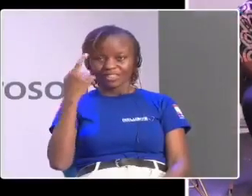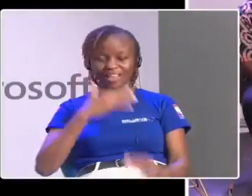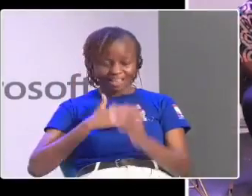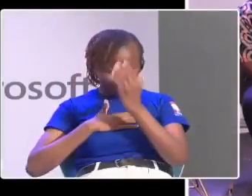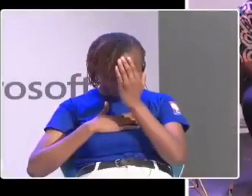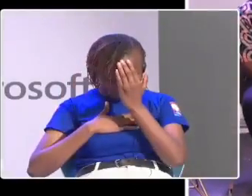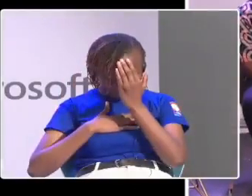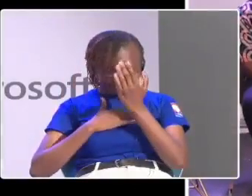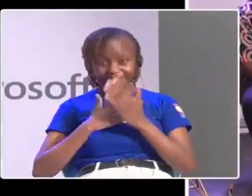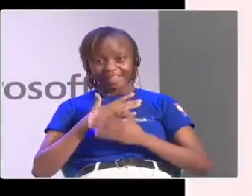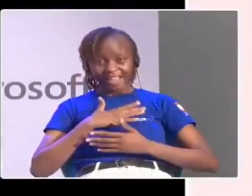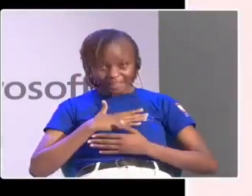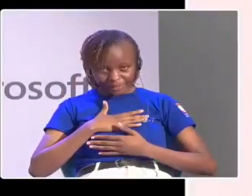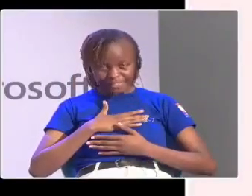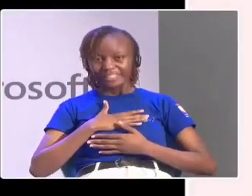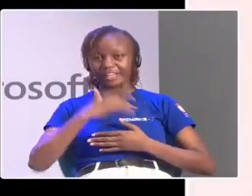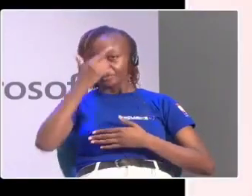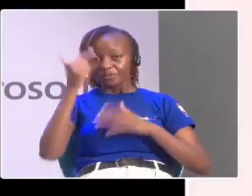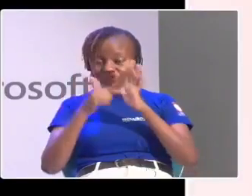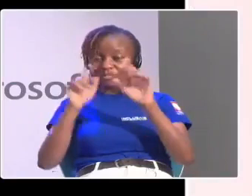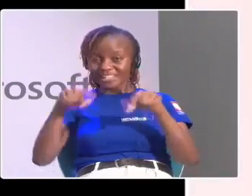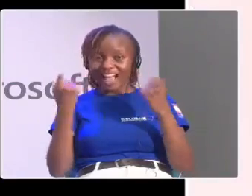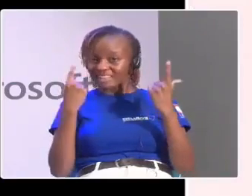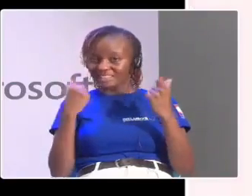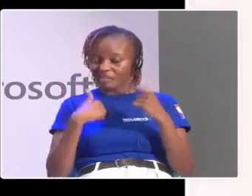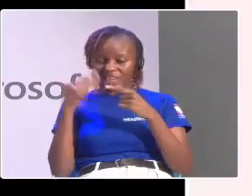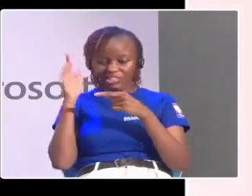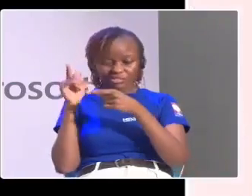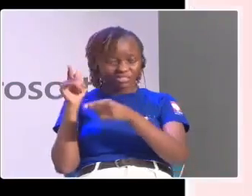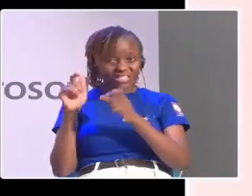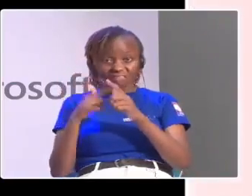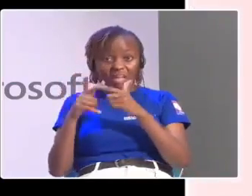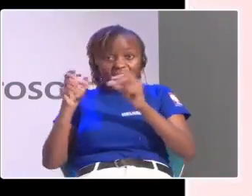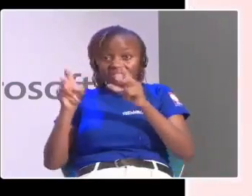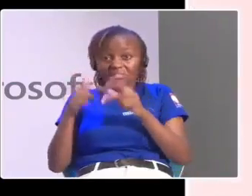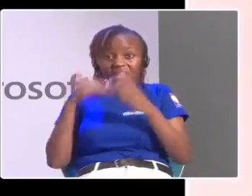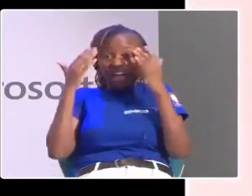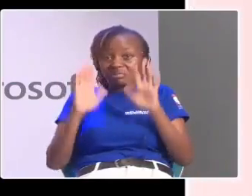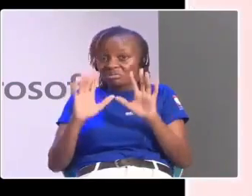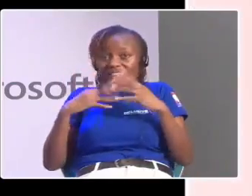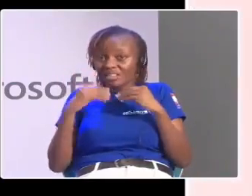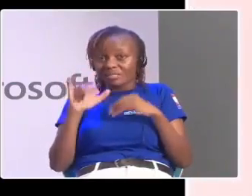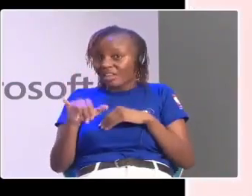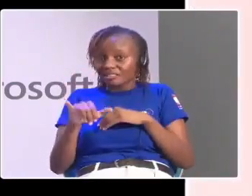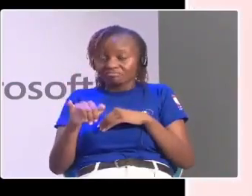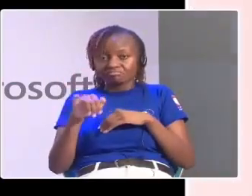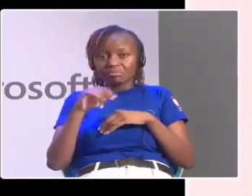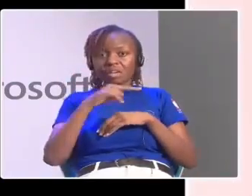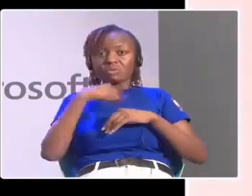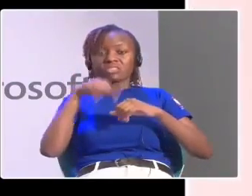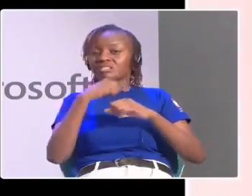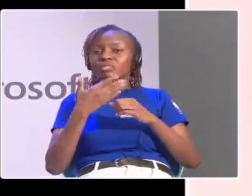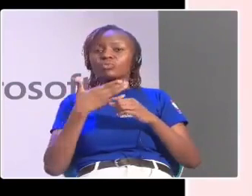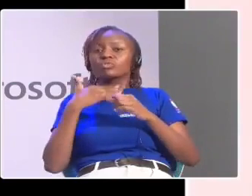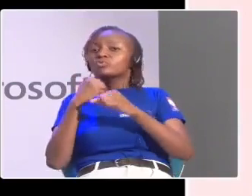know. And then you identify problems that are common between platforms, common between organizations, and